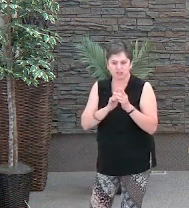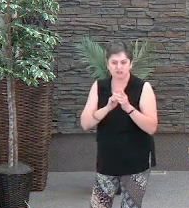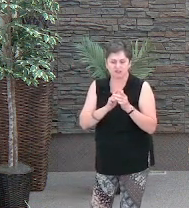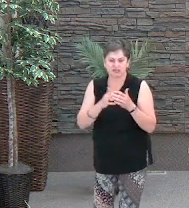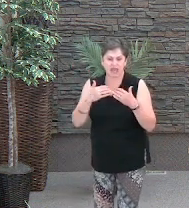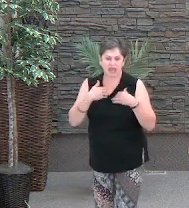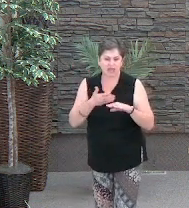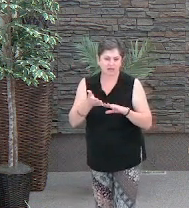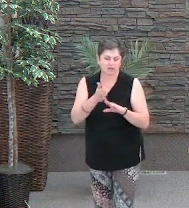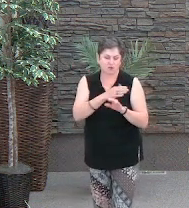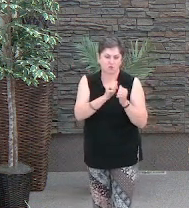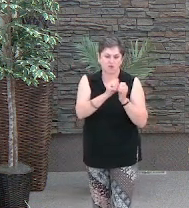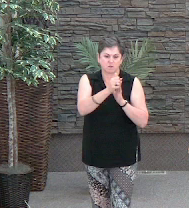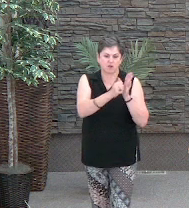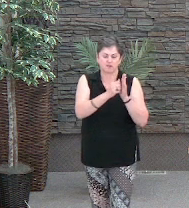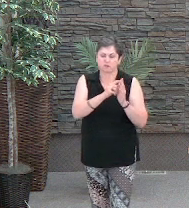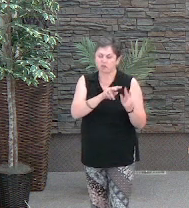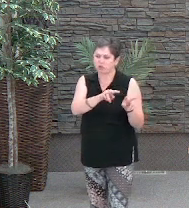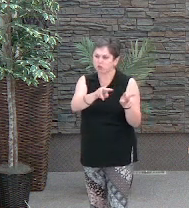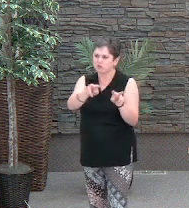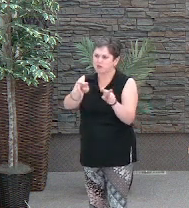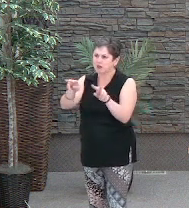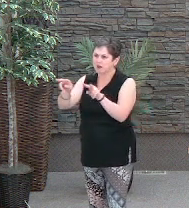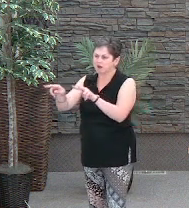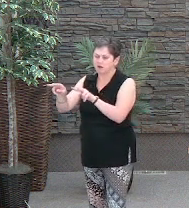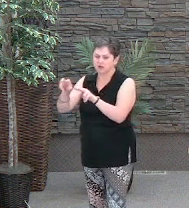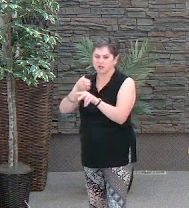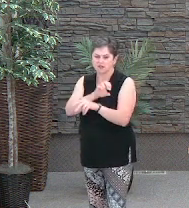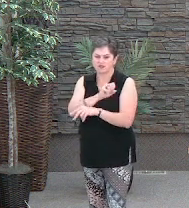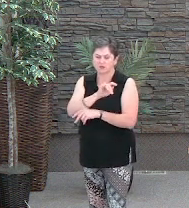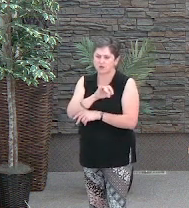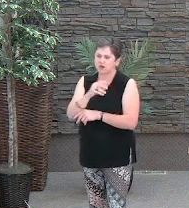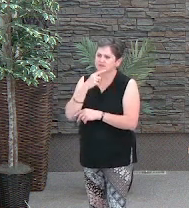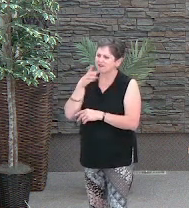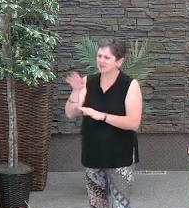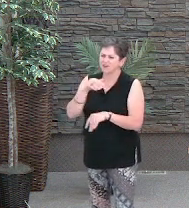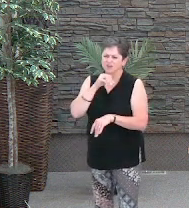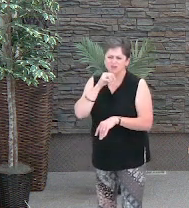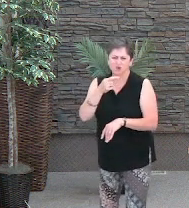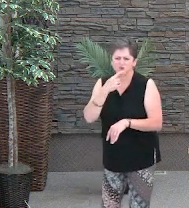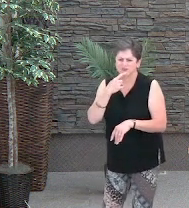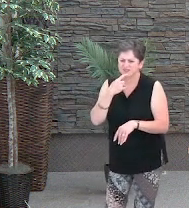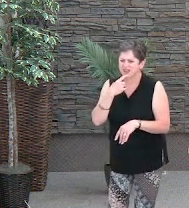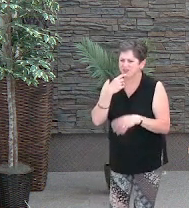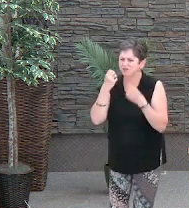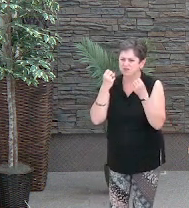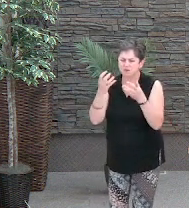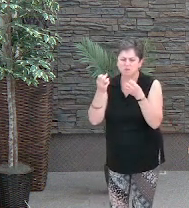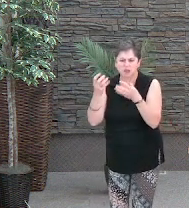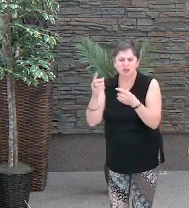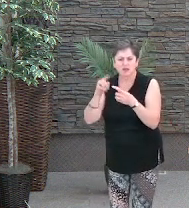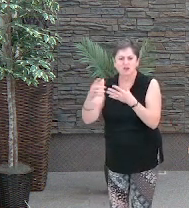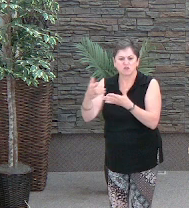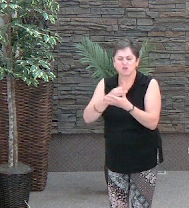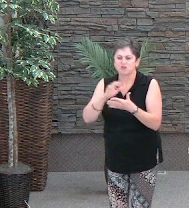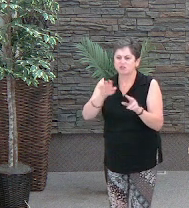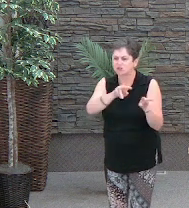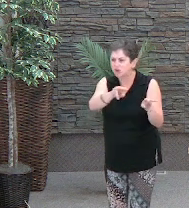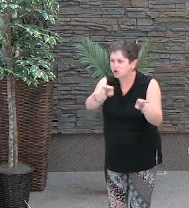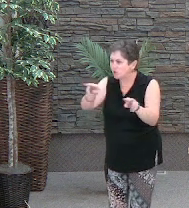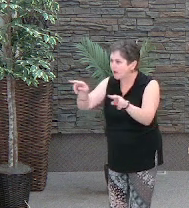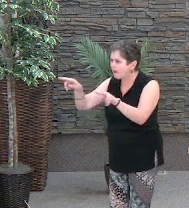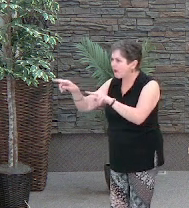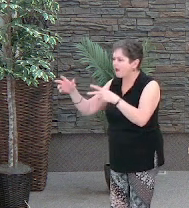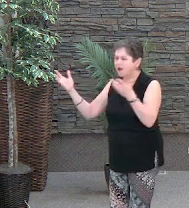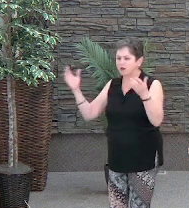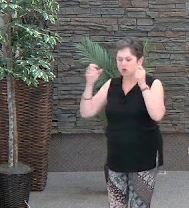had with His apostles when He looked out in Samaria and He said, don't say there are so many months until the harvest. Just look